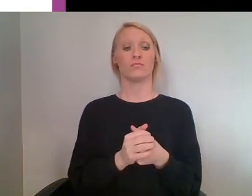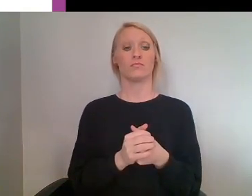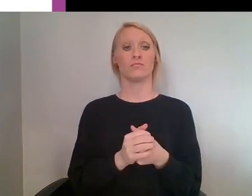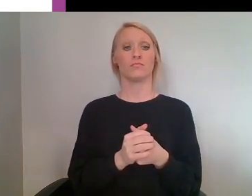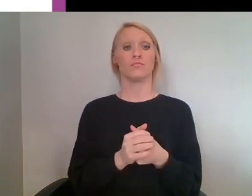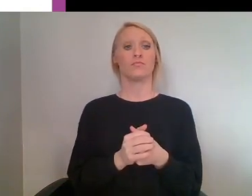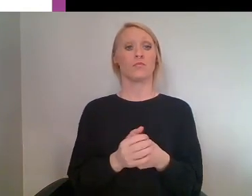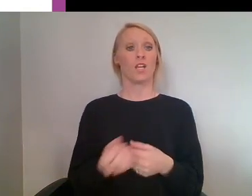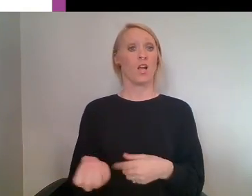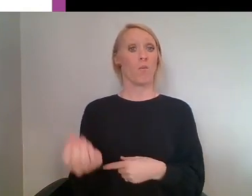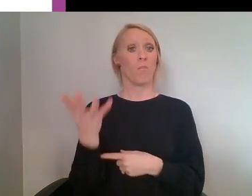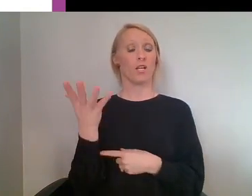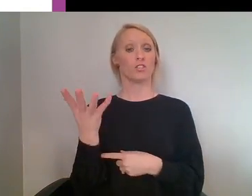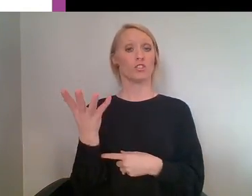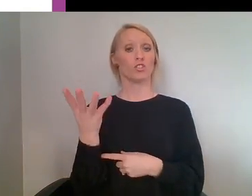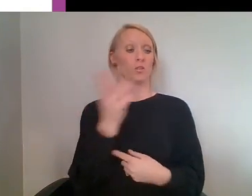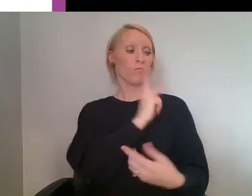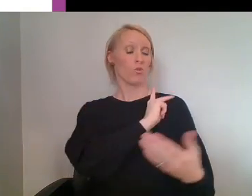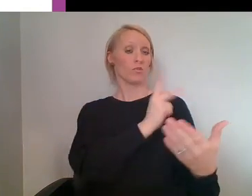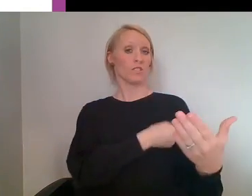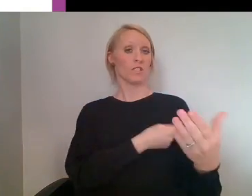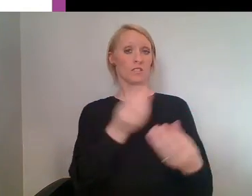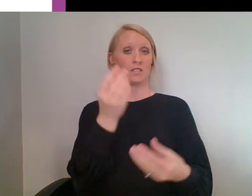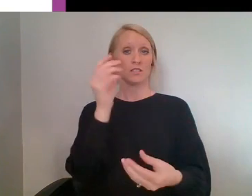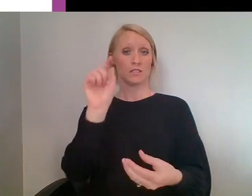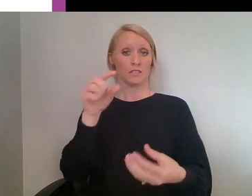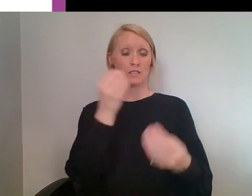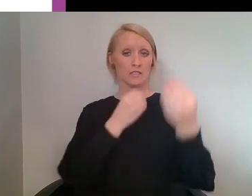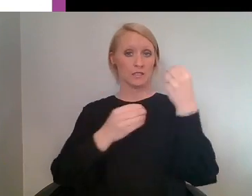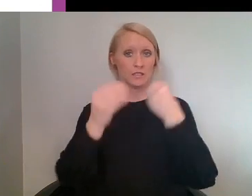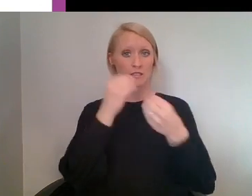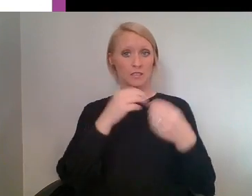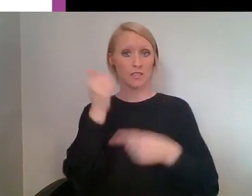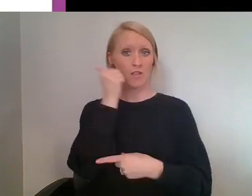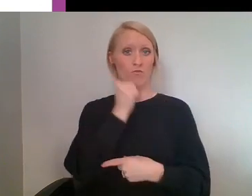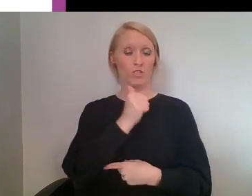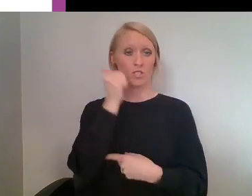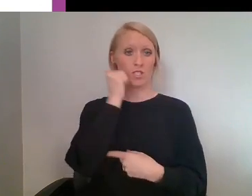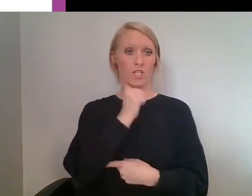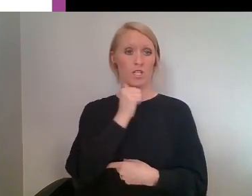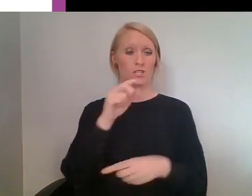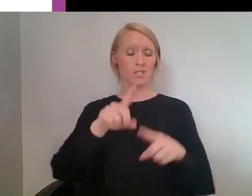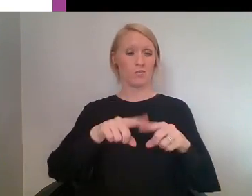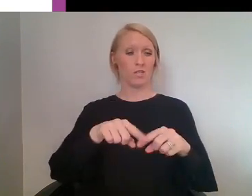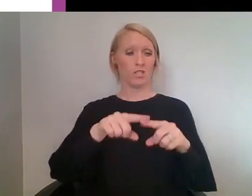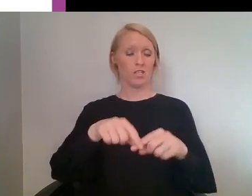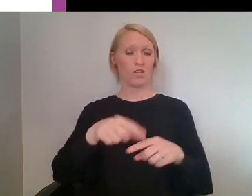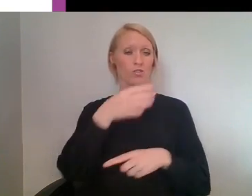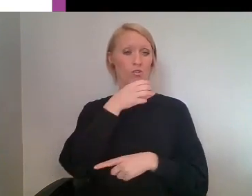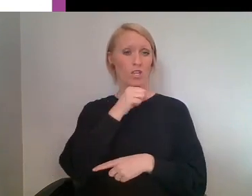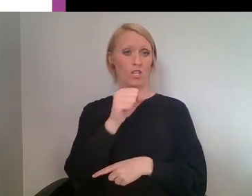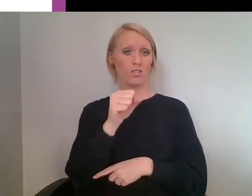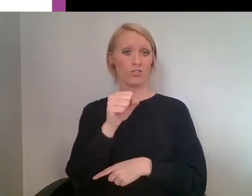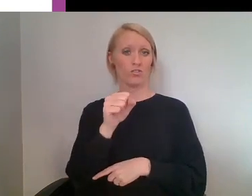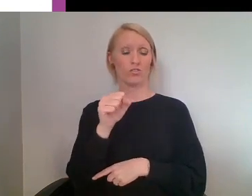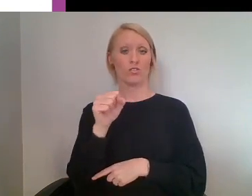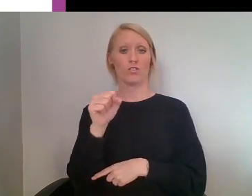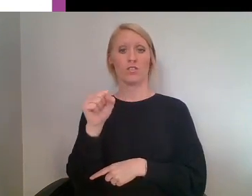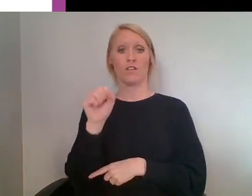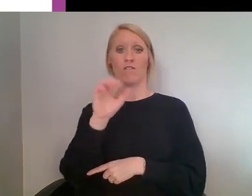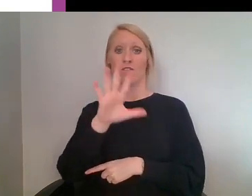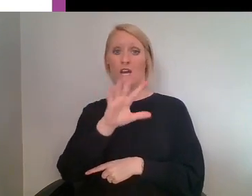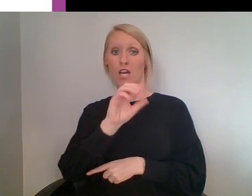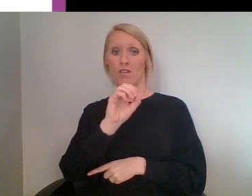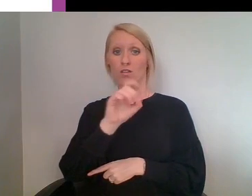So how much protein do you need daily? Depending on your age, you're going to see that it goes like from 5 ounces all the way to